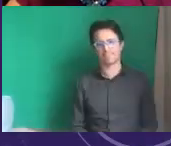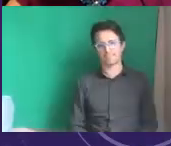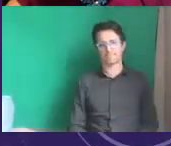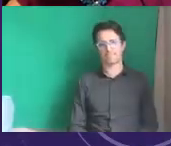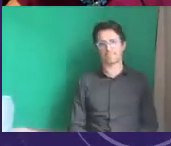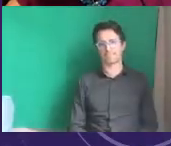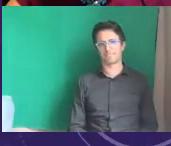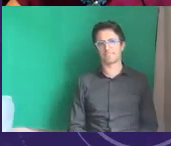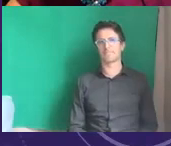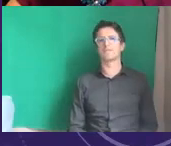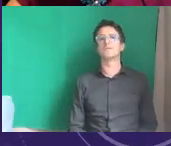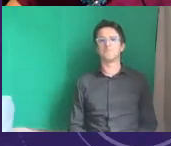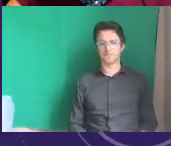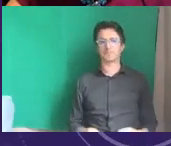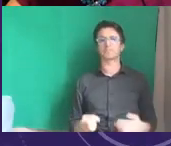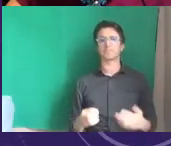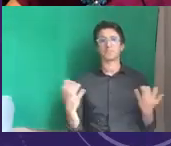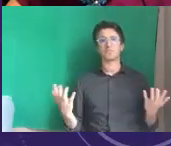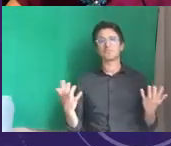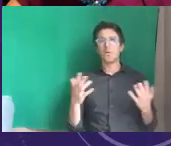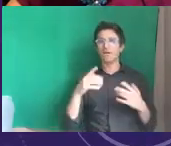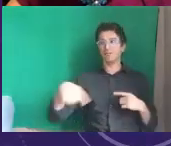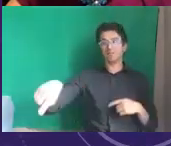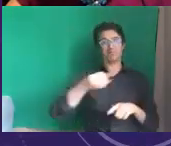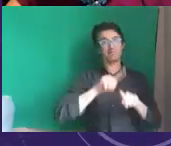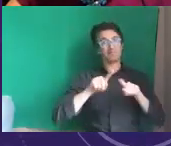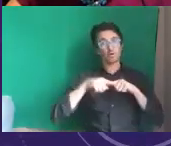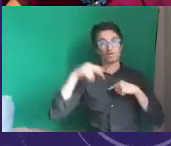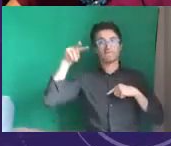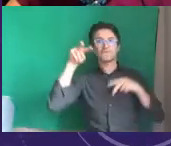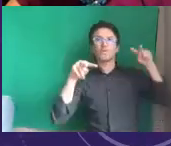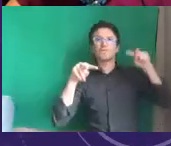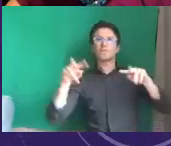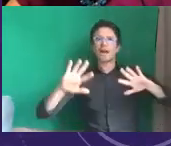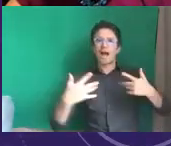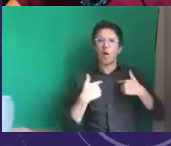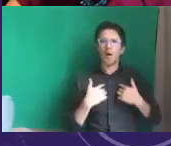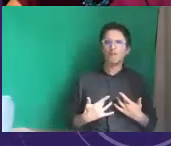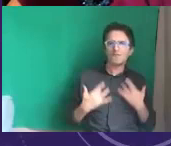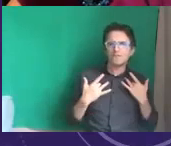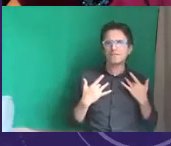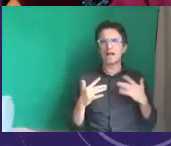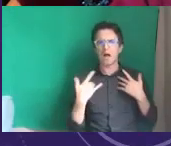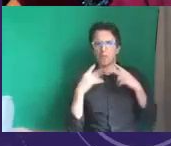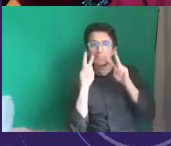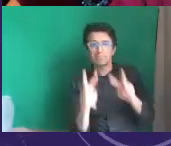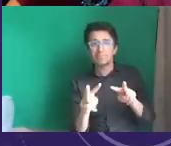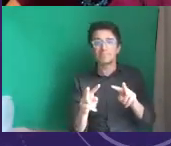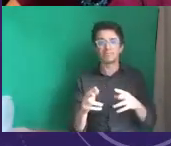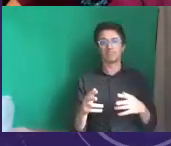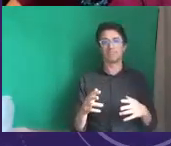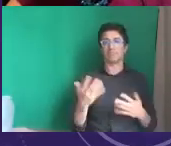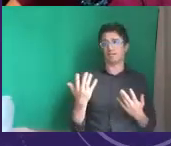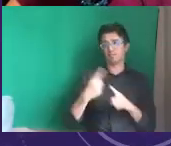with disabilities have a story, that we have a perspective, and we also want to know your story and